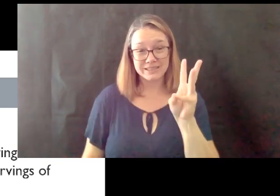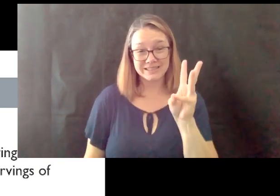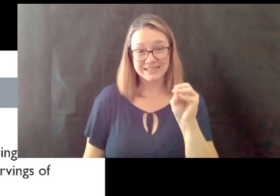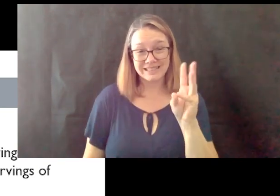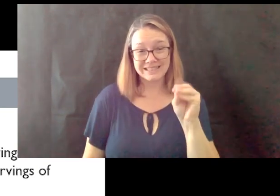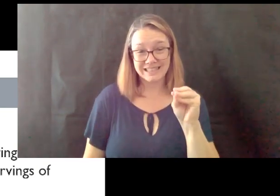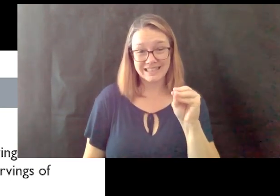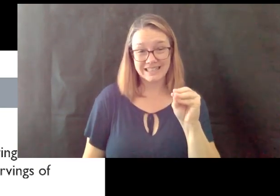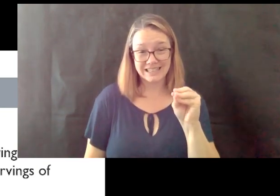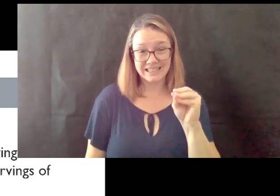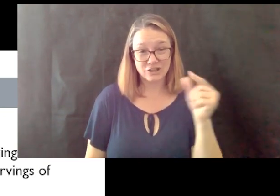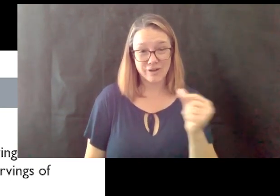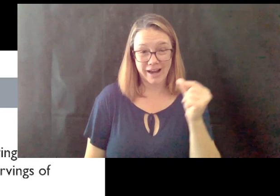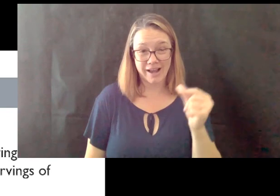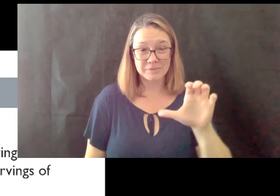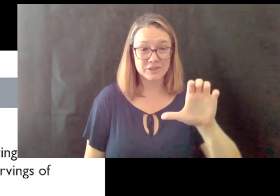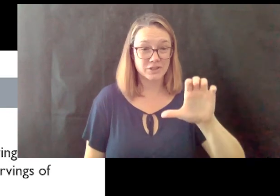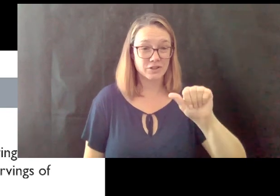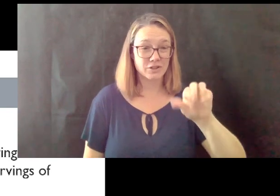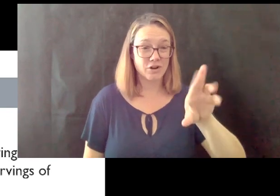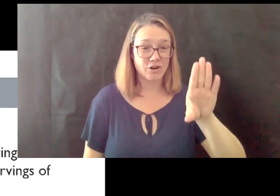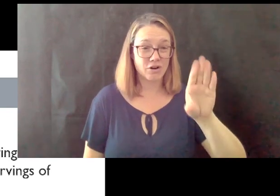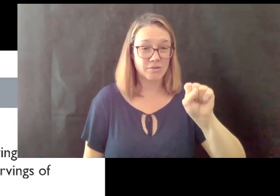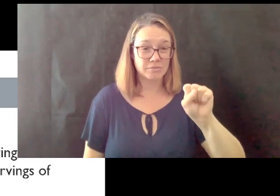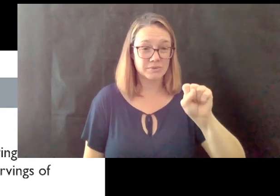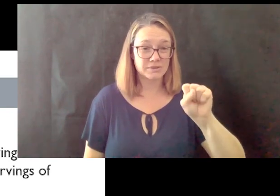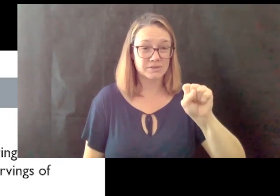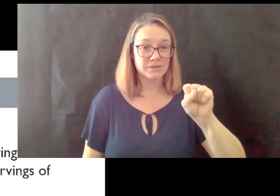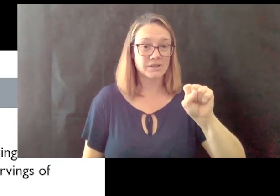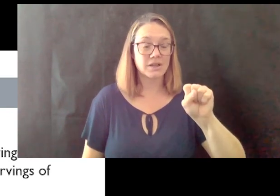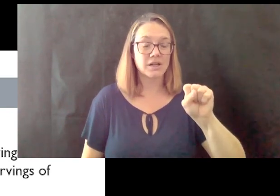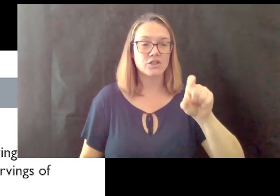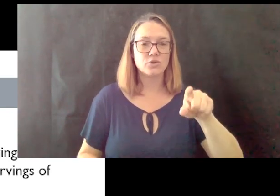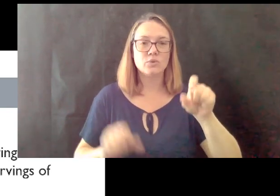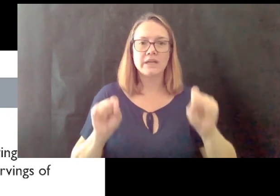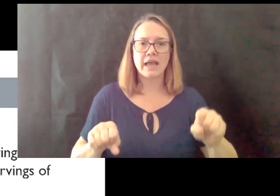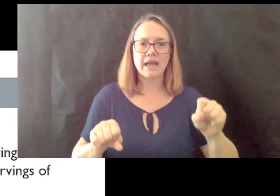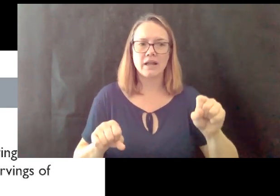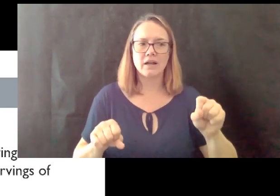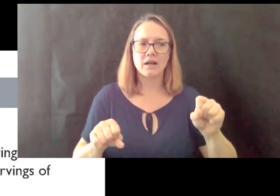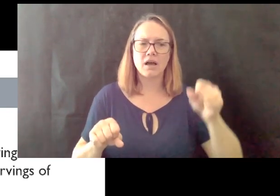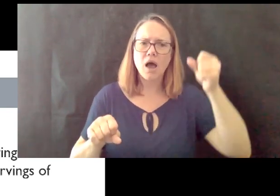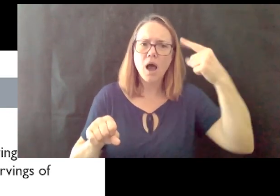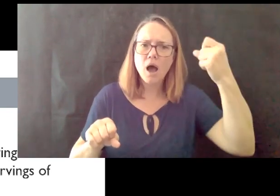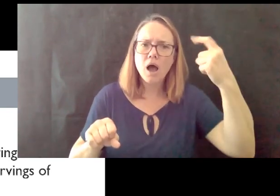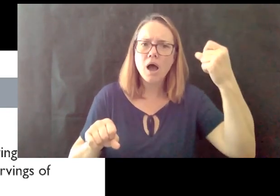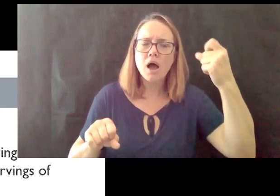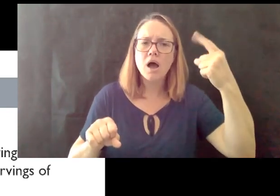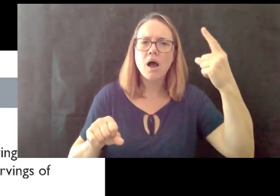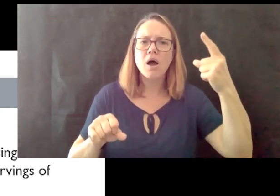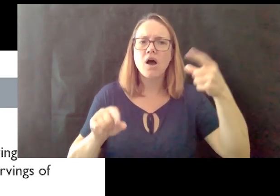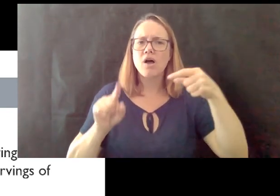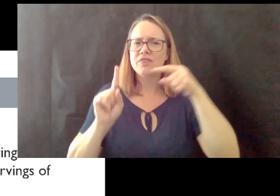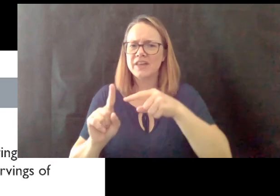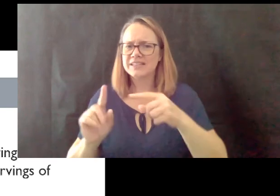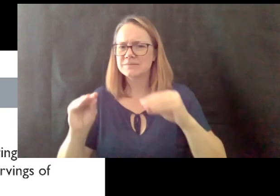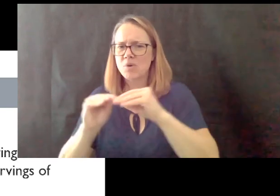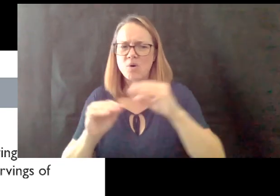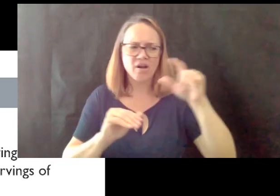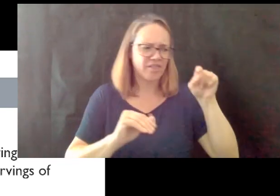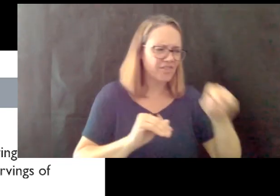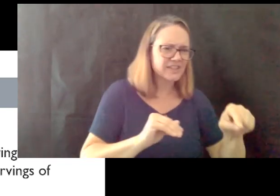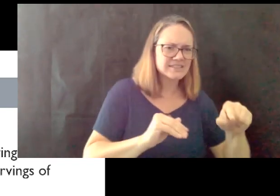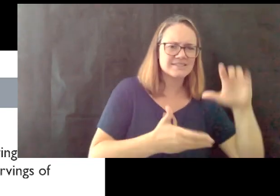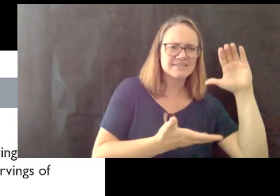to 60, no more, grams of carbohydrate. And that kind of helps put everything in perspective and see